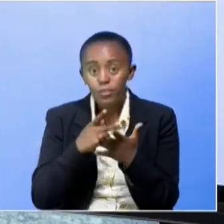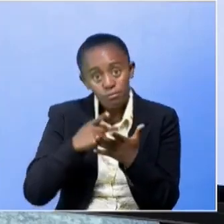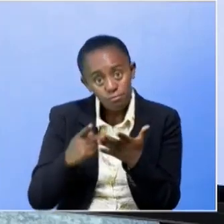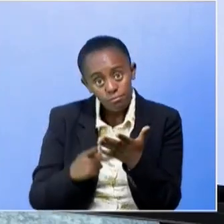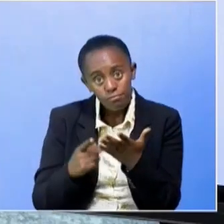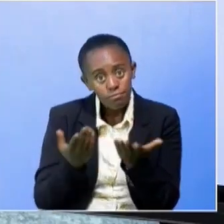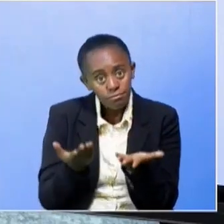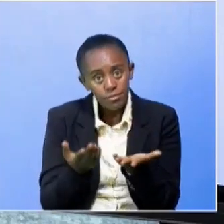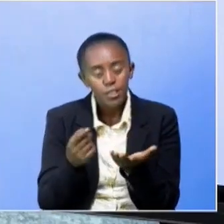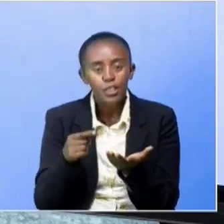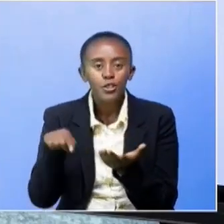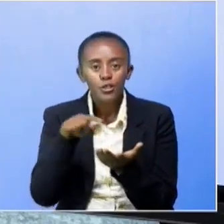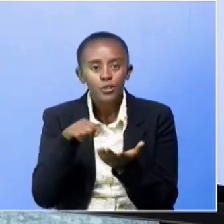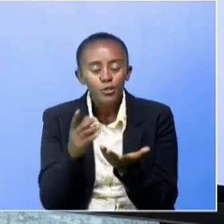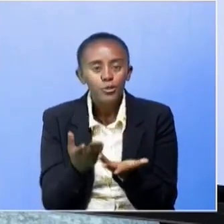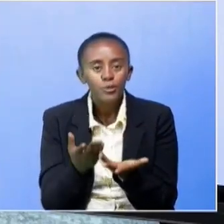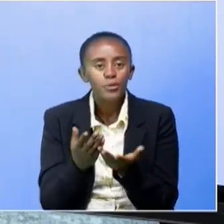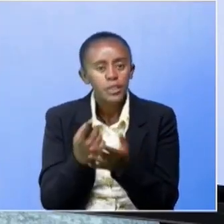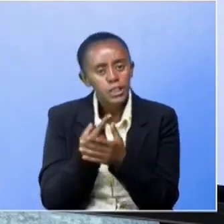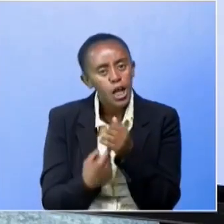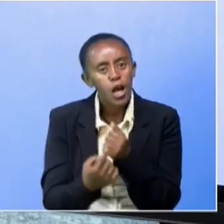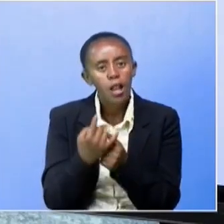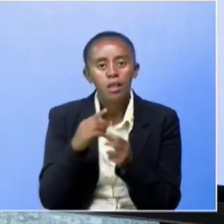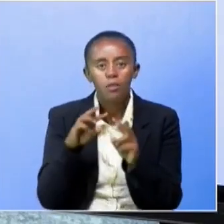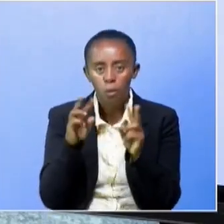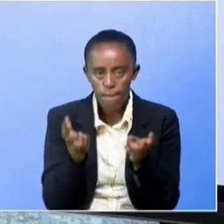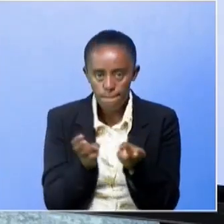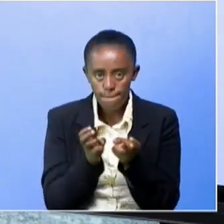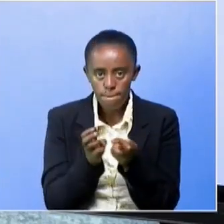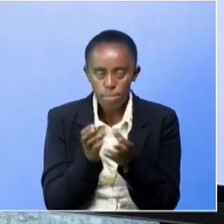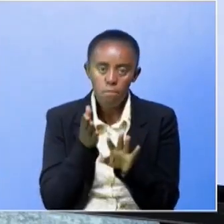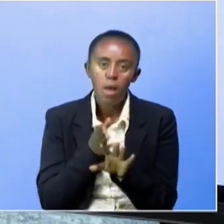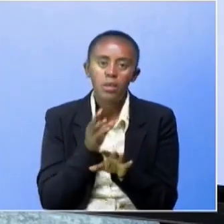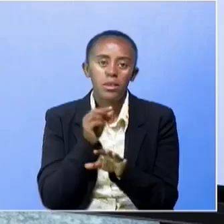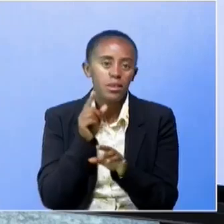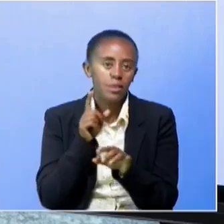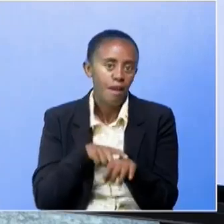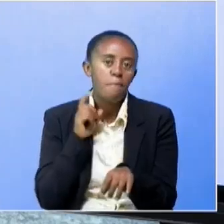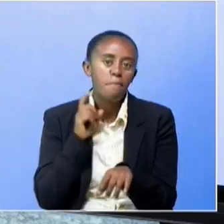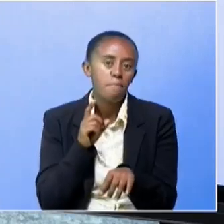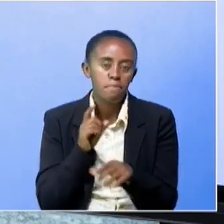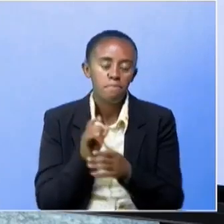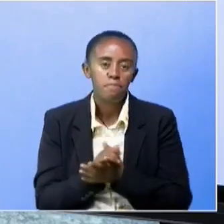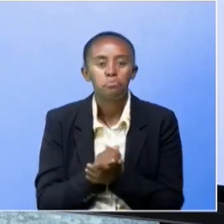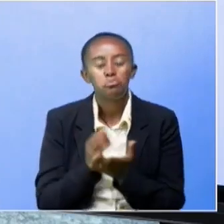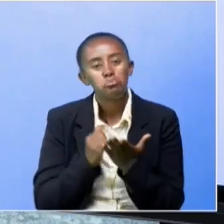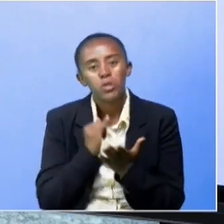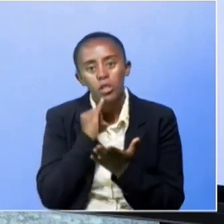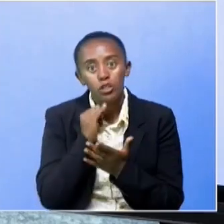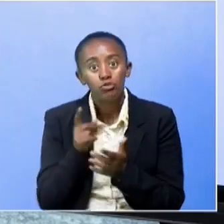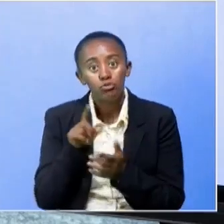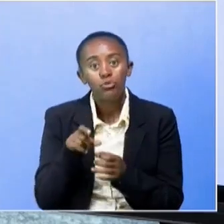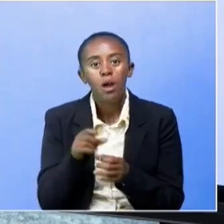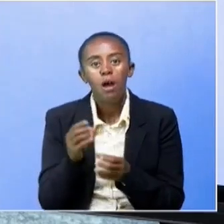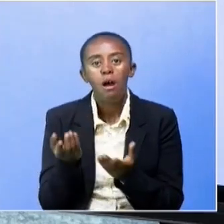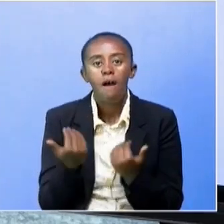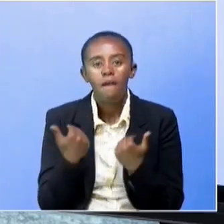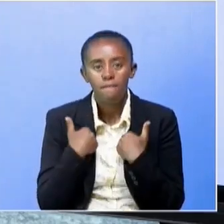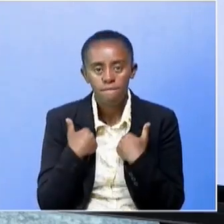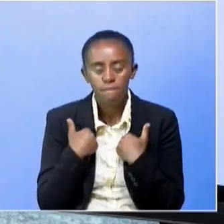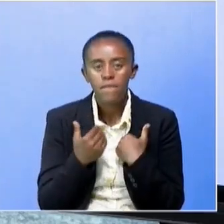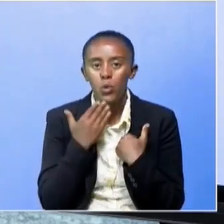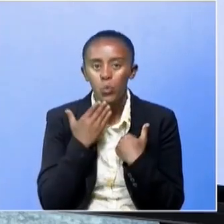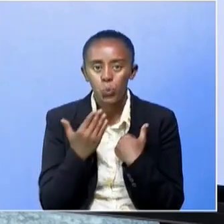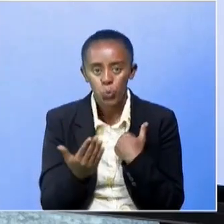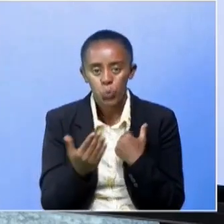only talk about a single topic at a time. And it should have what? So good